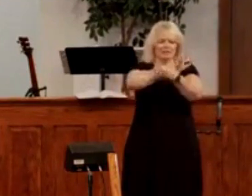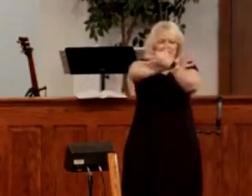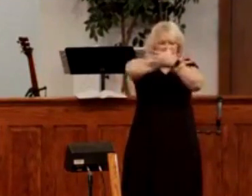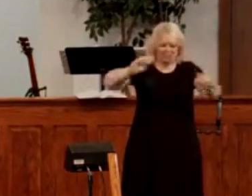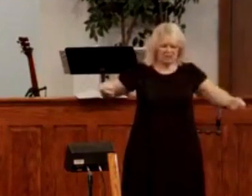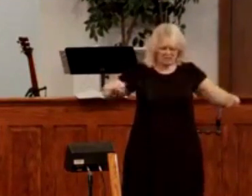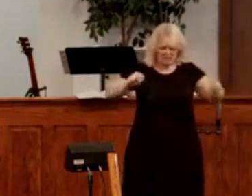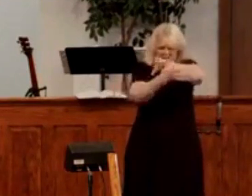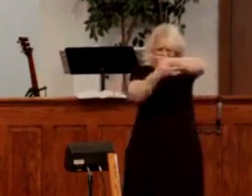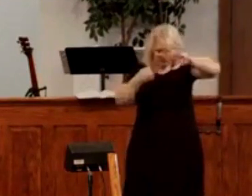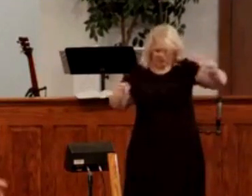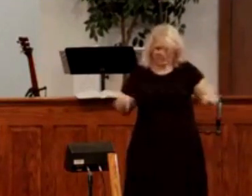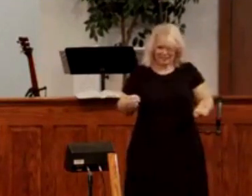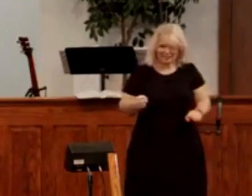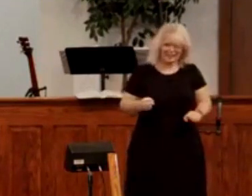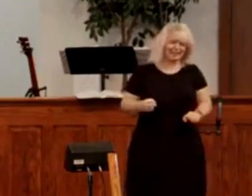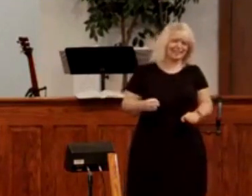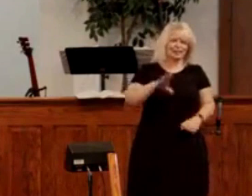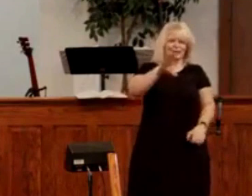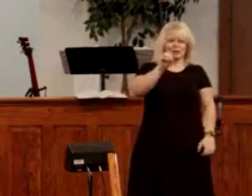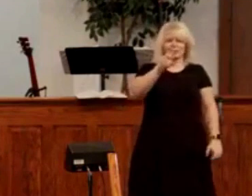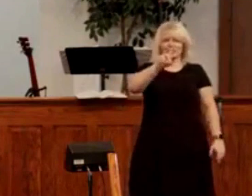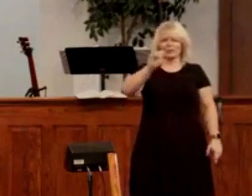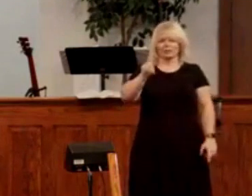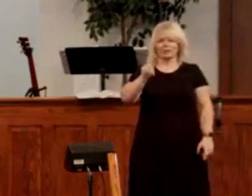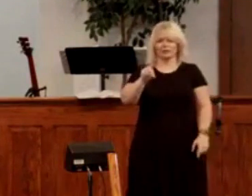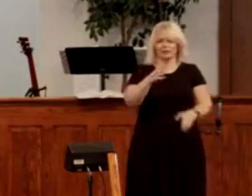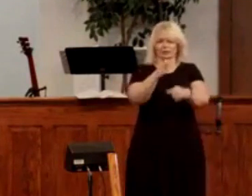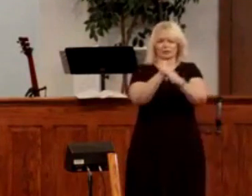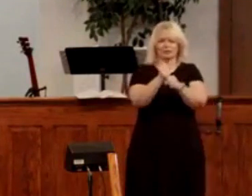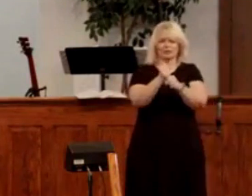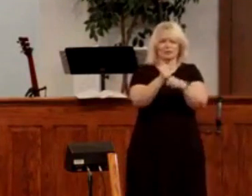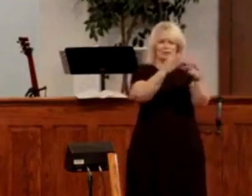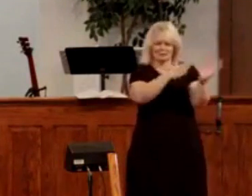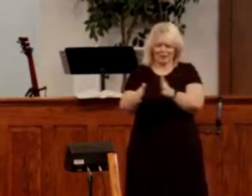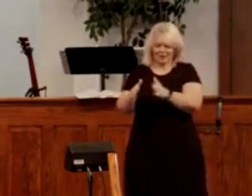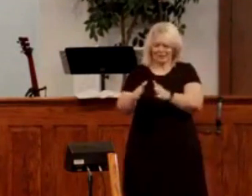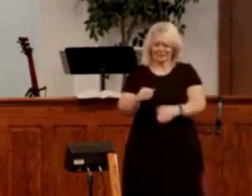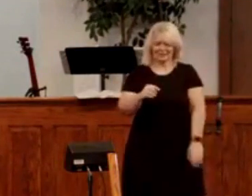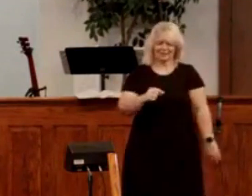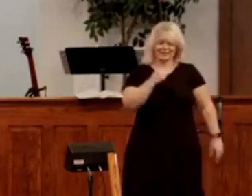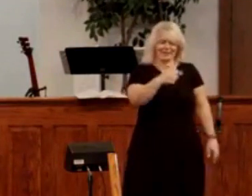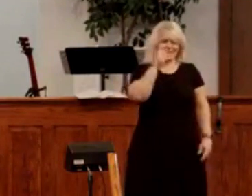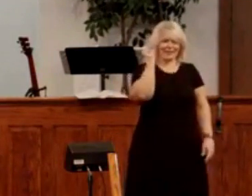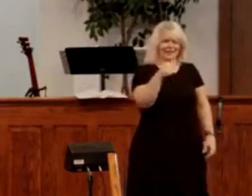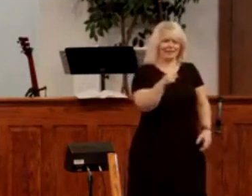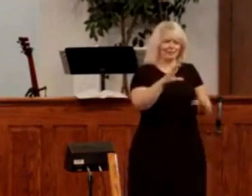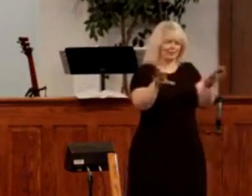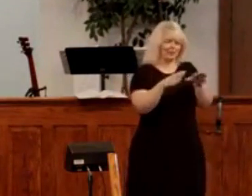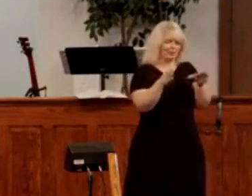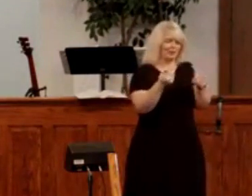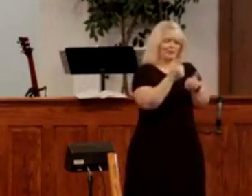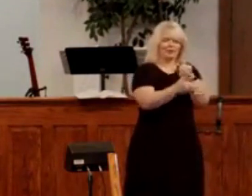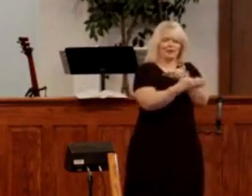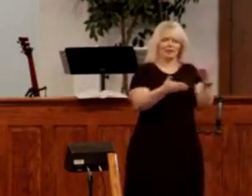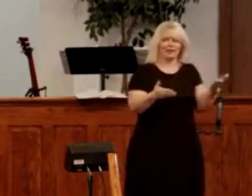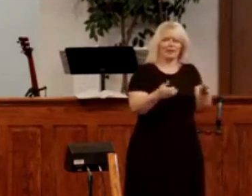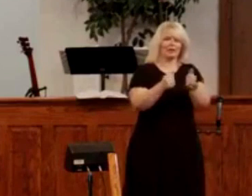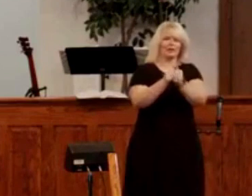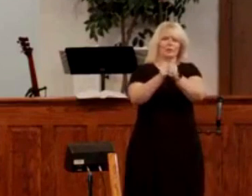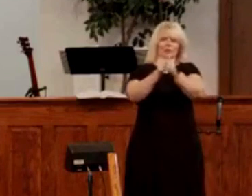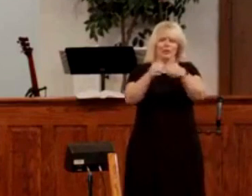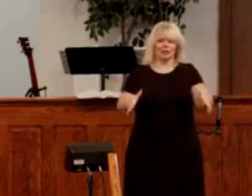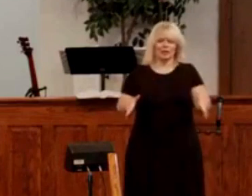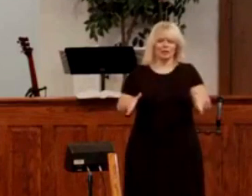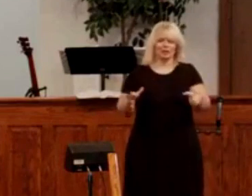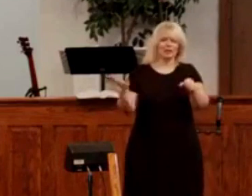COVID took that plan and went, yes! I'm going to do whatever I want to do. And boy, it messed things up. We lost an entire